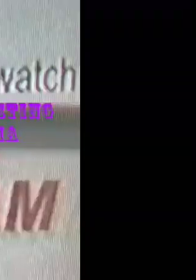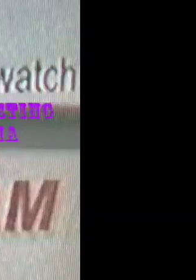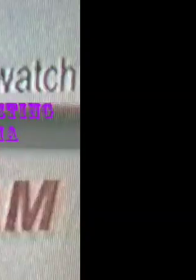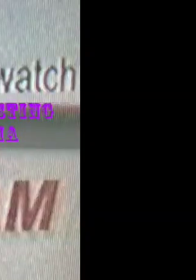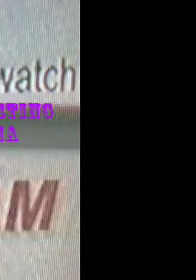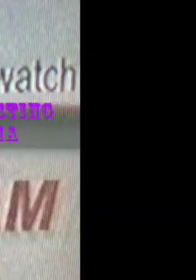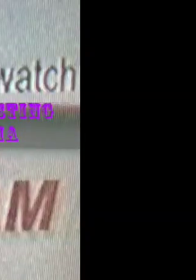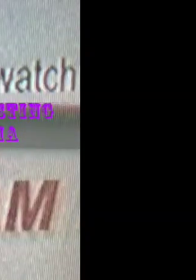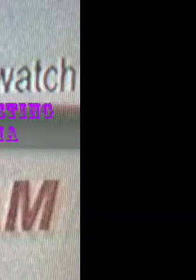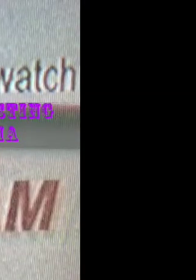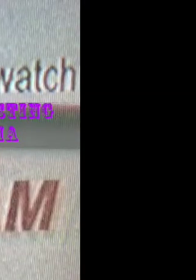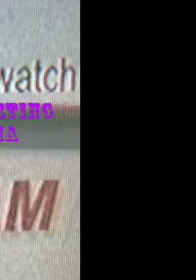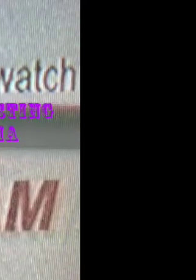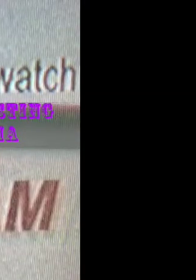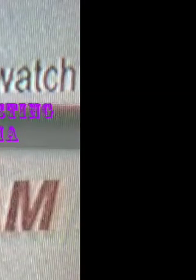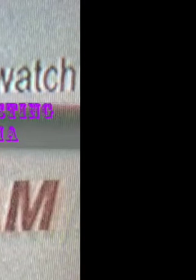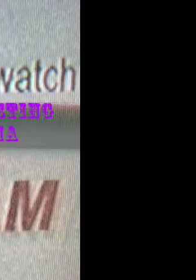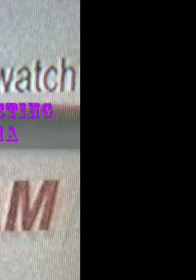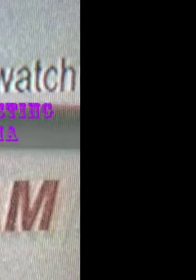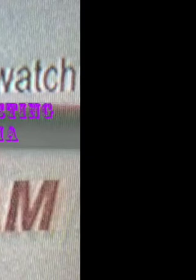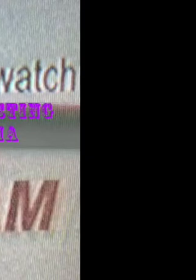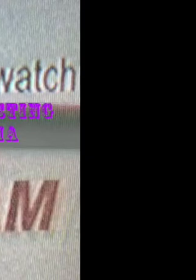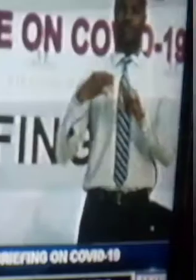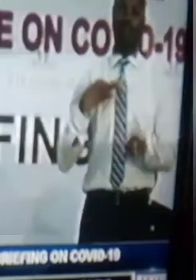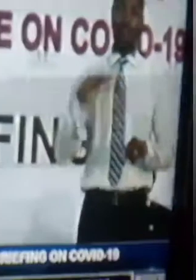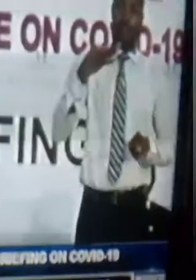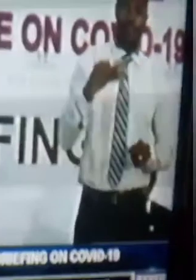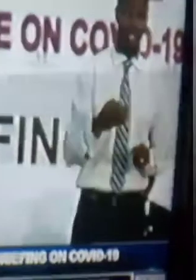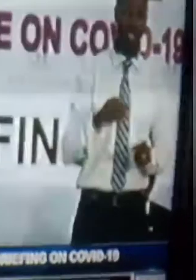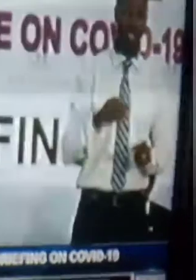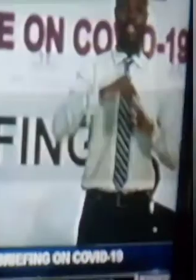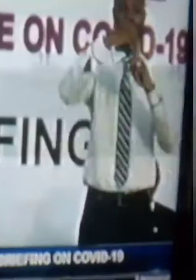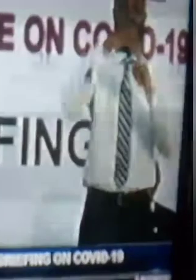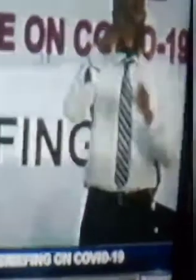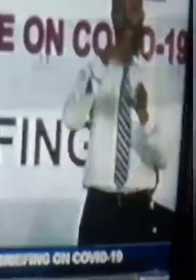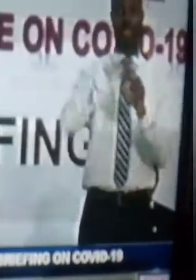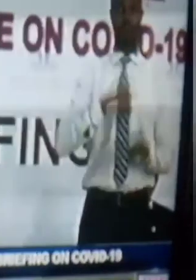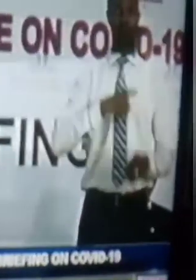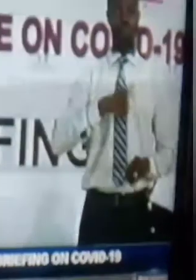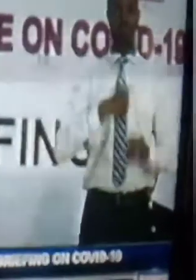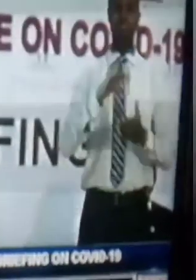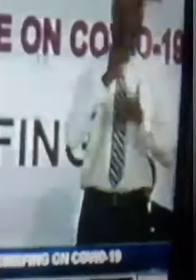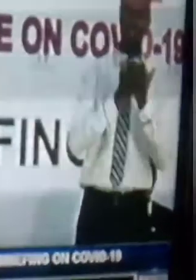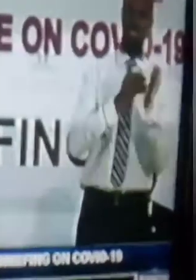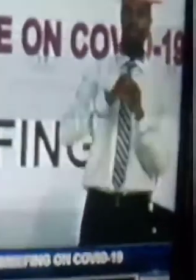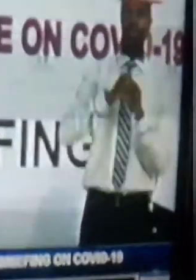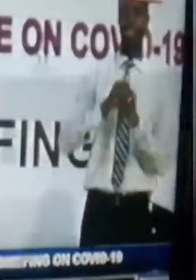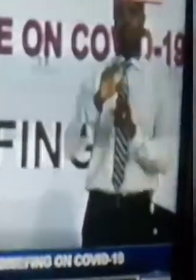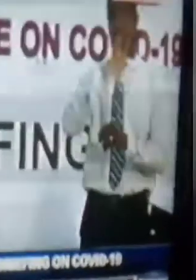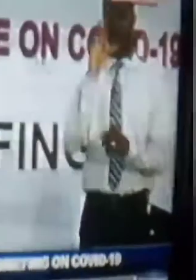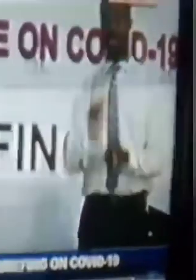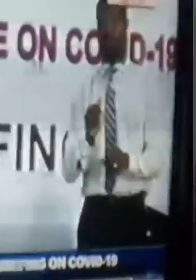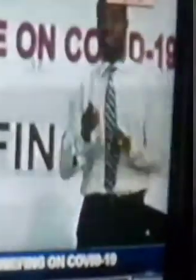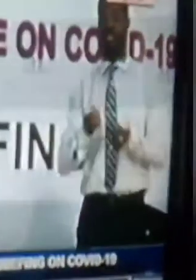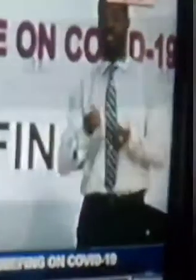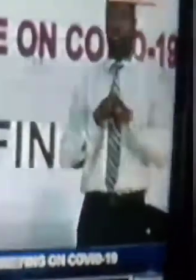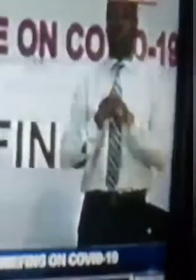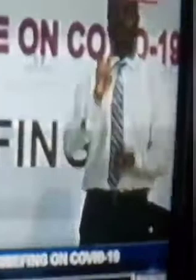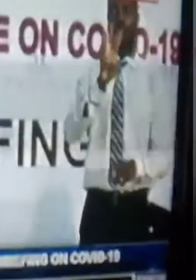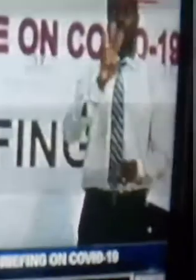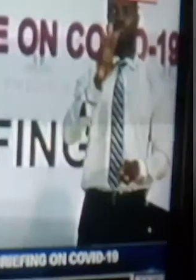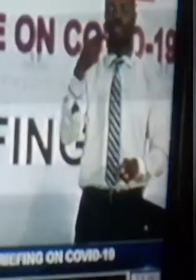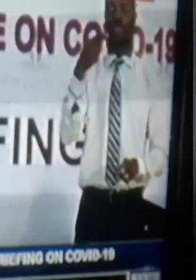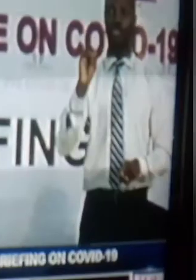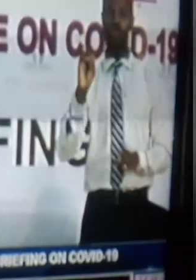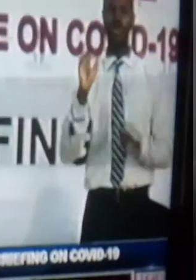of volunteers to help this work, mostly in Lagos, but some in Abuja as well. The WHO has helped us with a lot of their expertise.